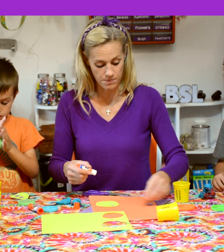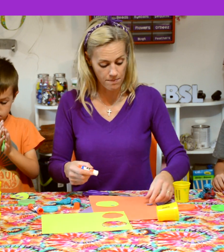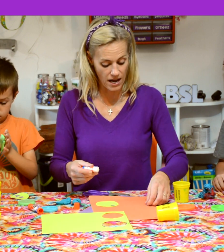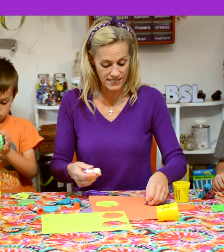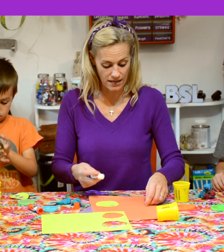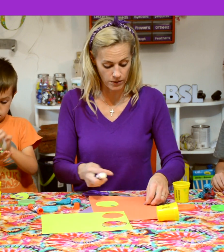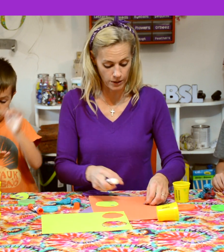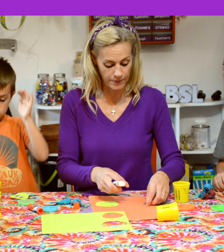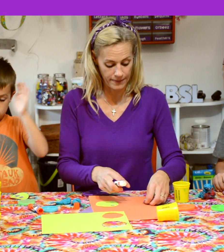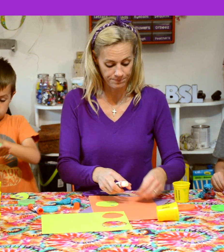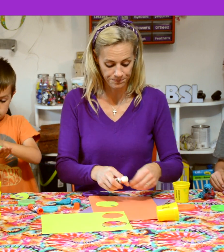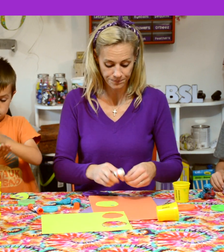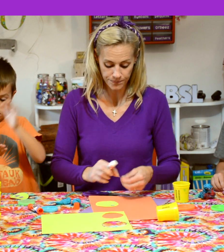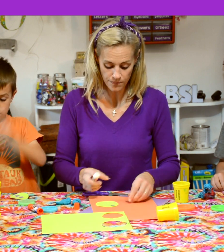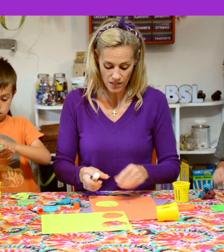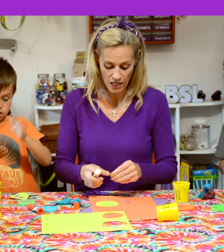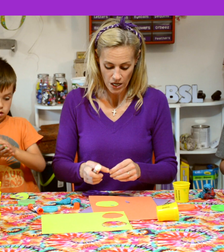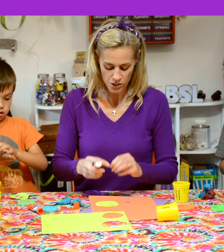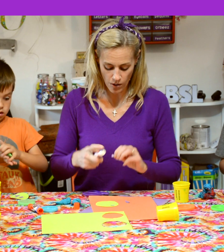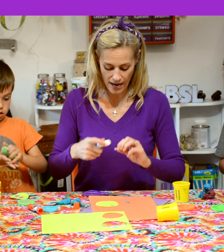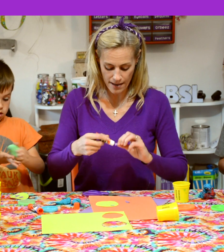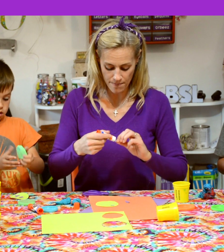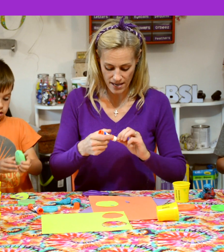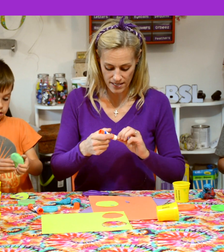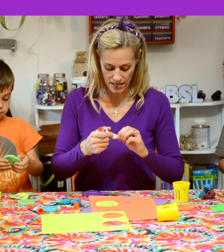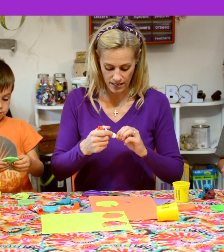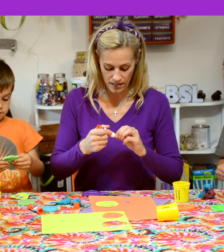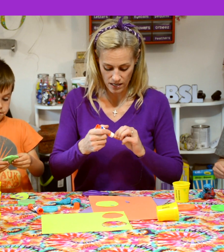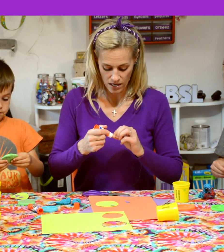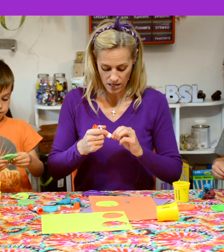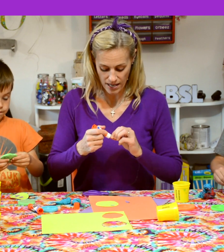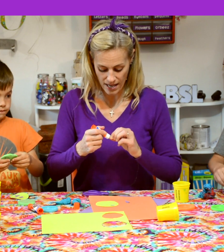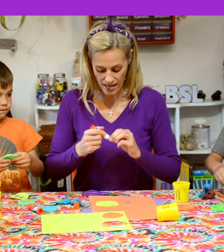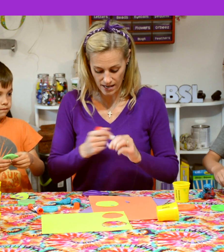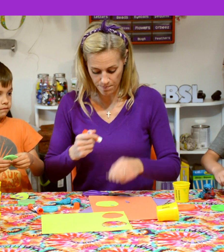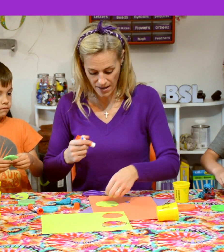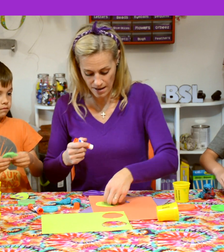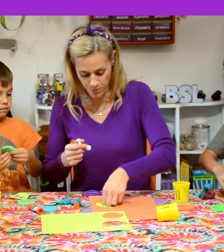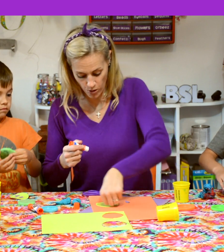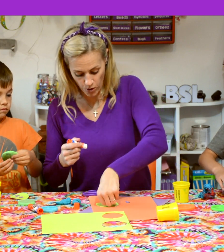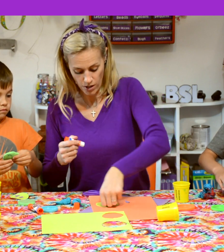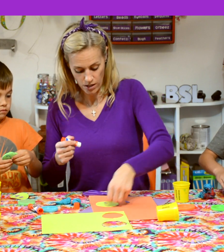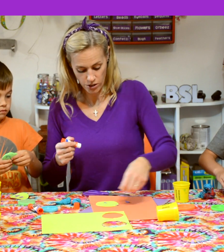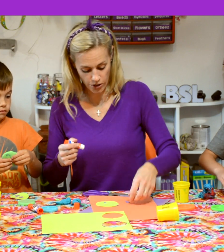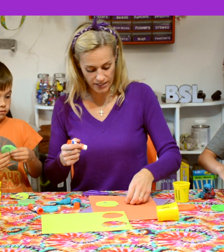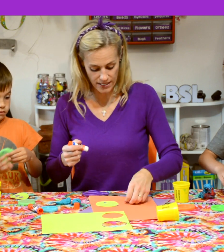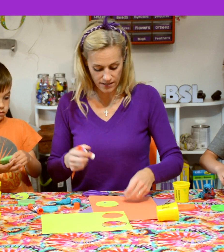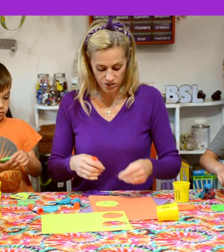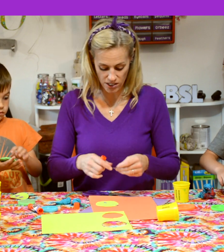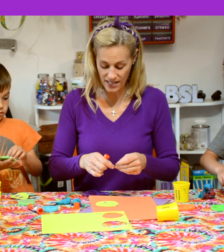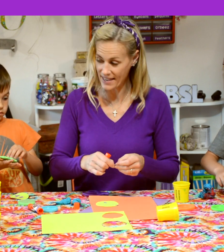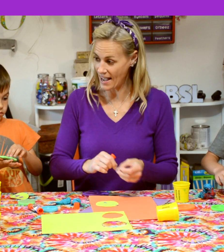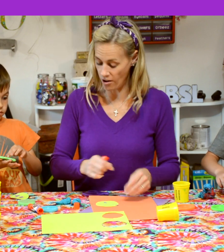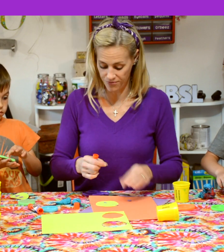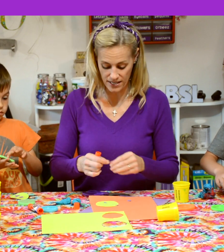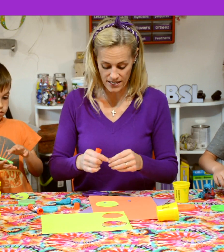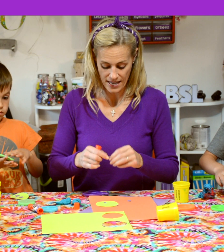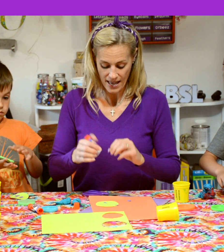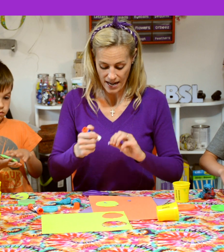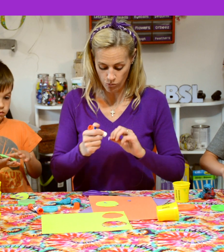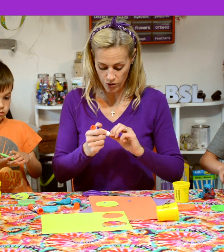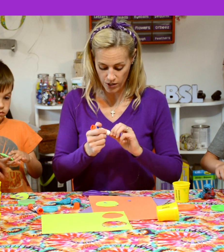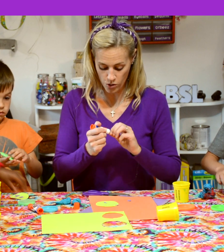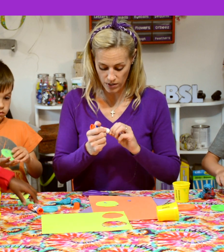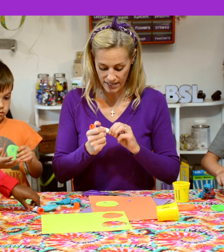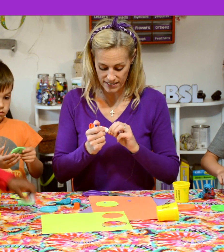down, calms my mind down a little bit. So I'm making a paper cookie, just like Alfie.